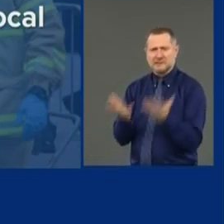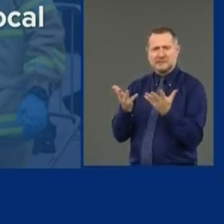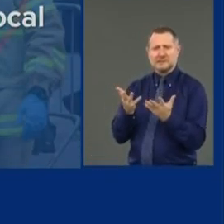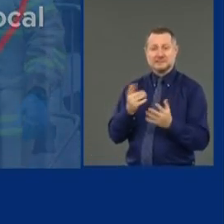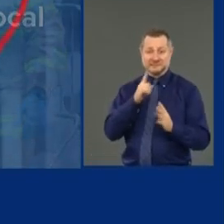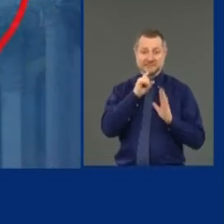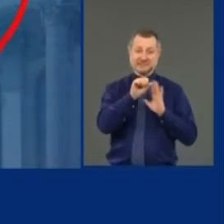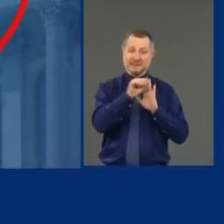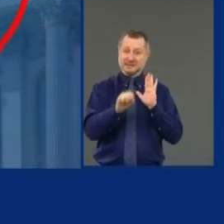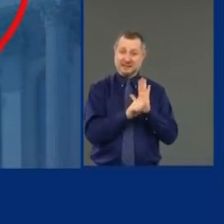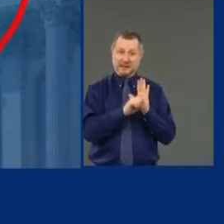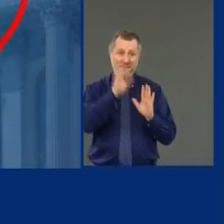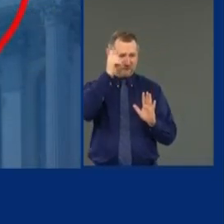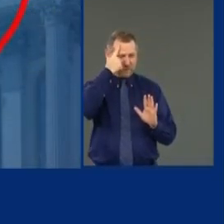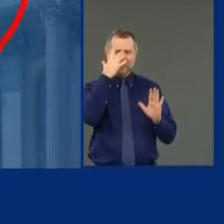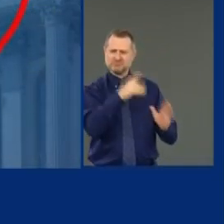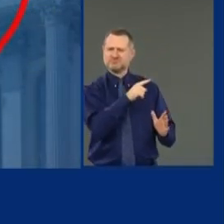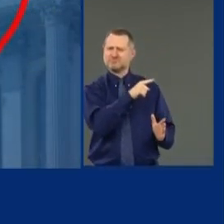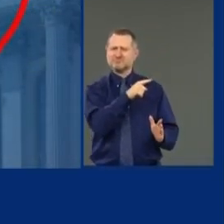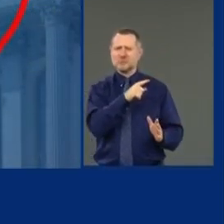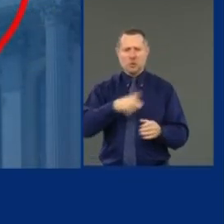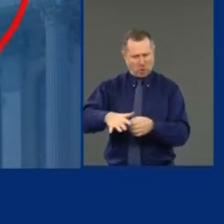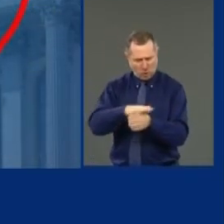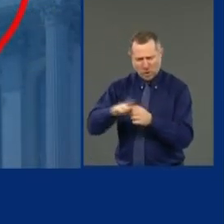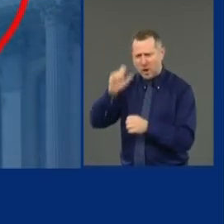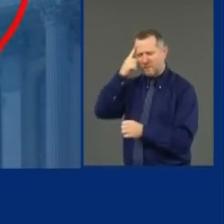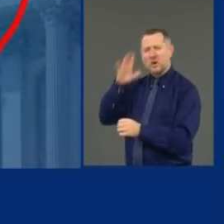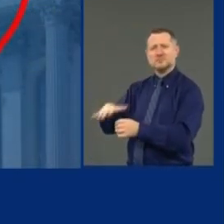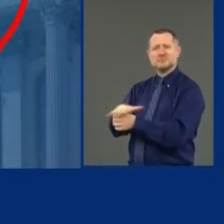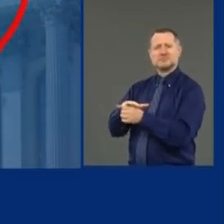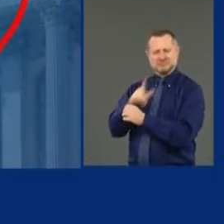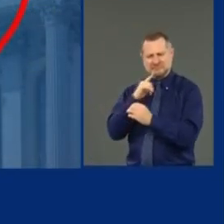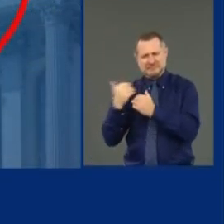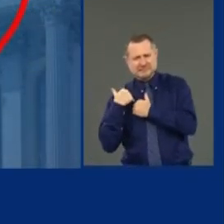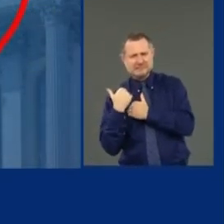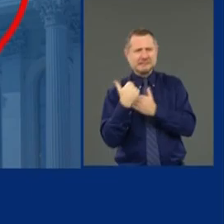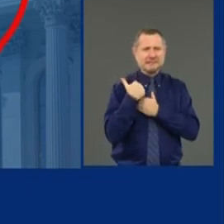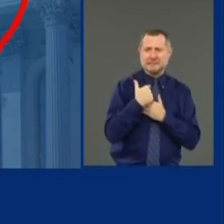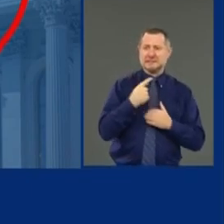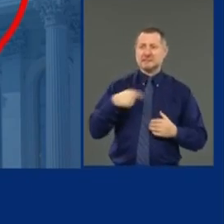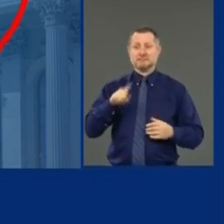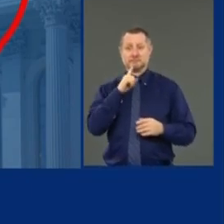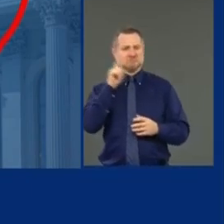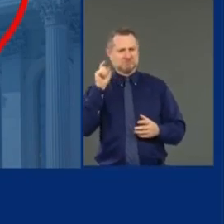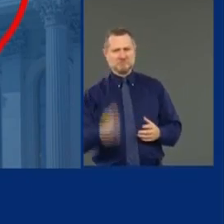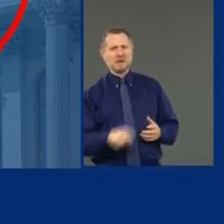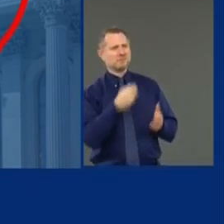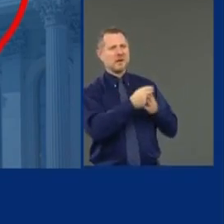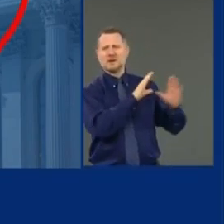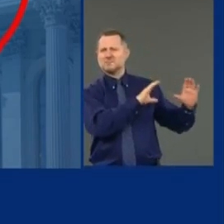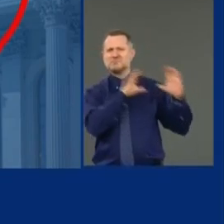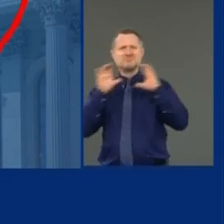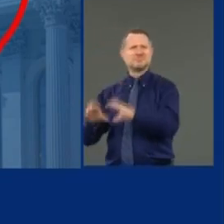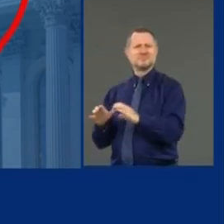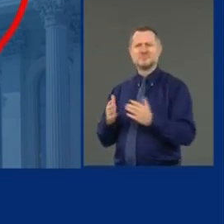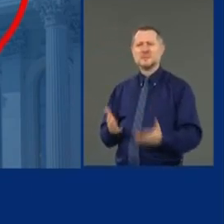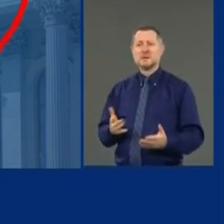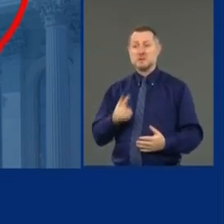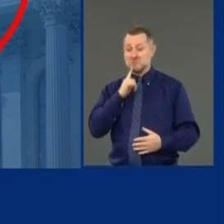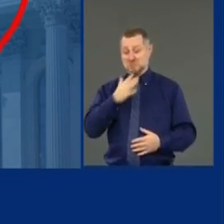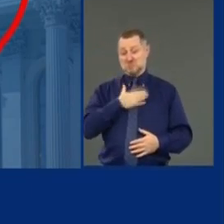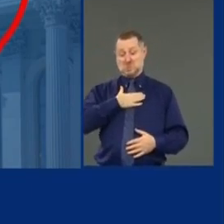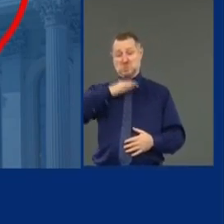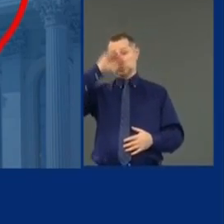and that's state and local government funding, and they have to provide that. Also, my opinion is Washington